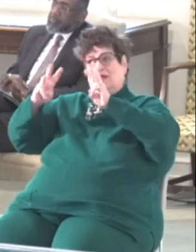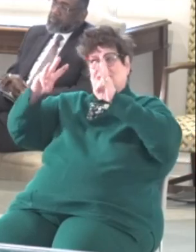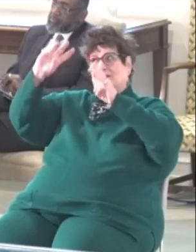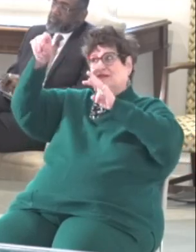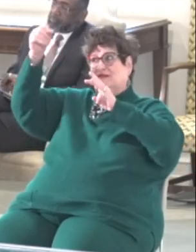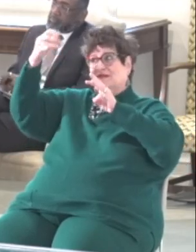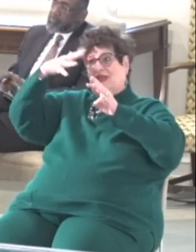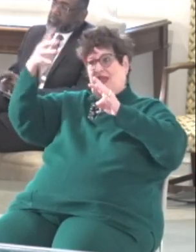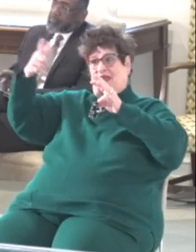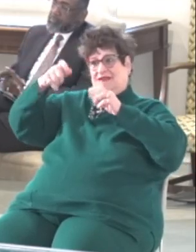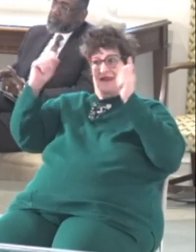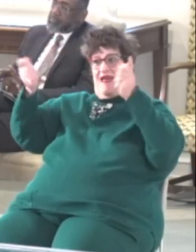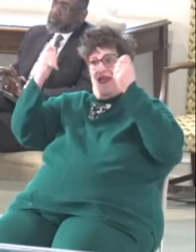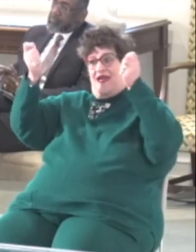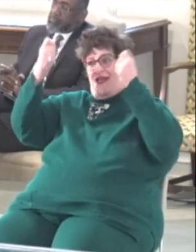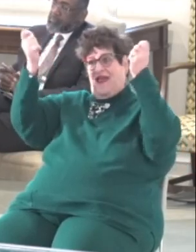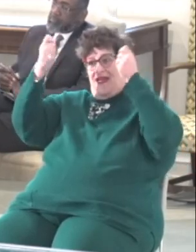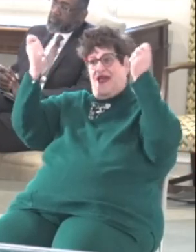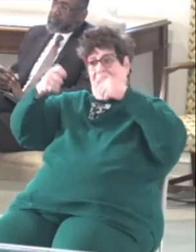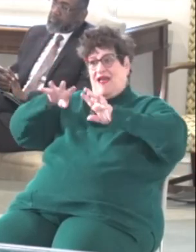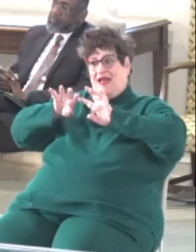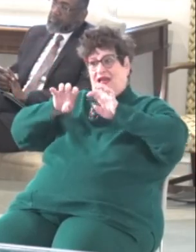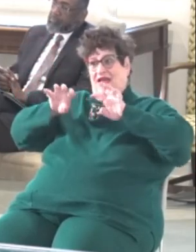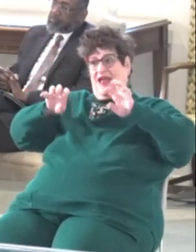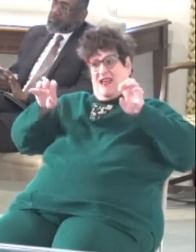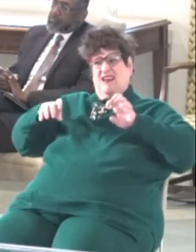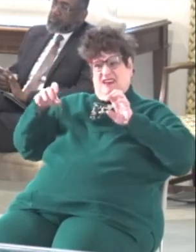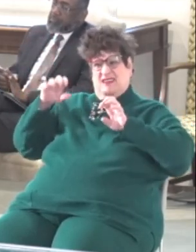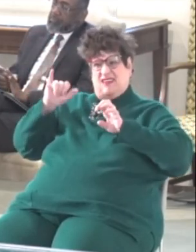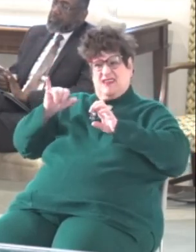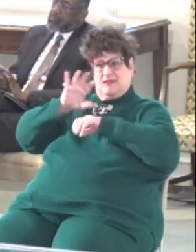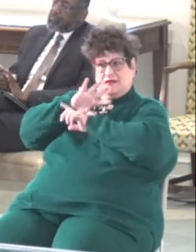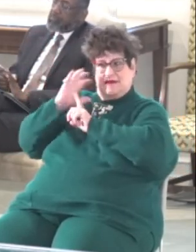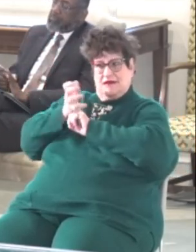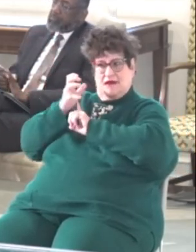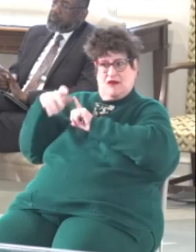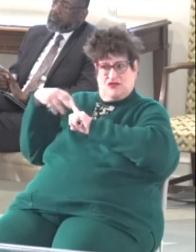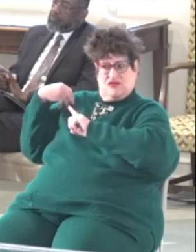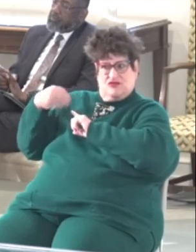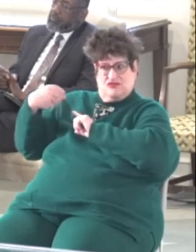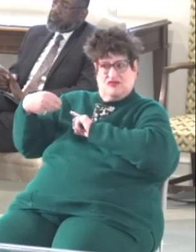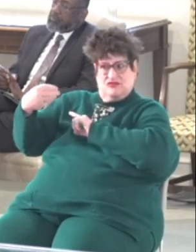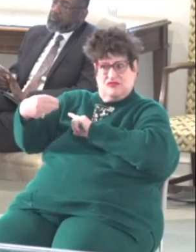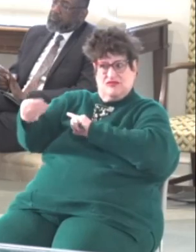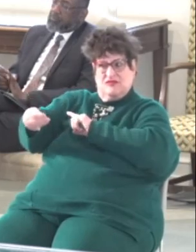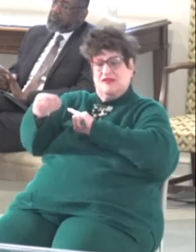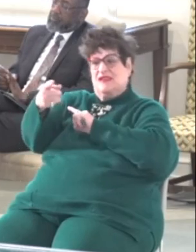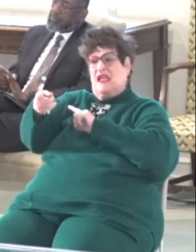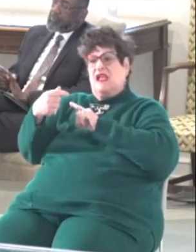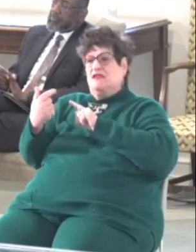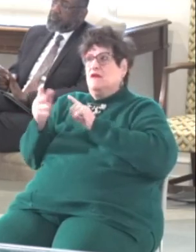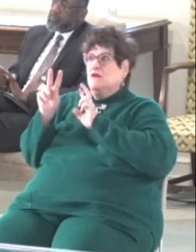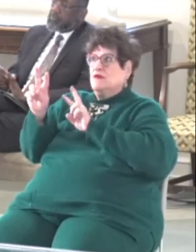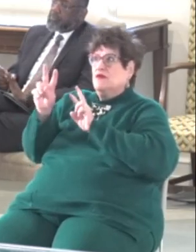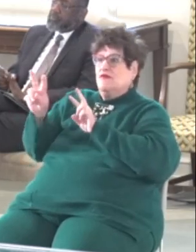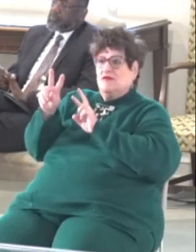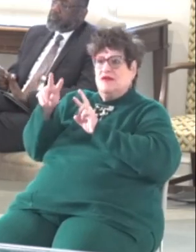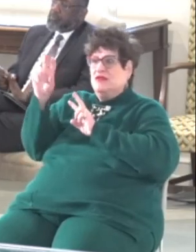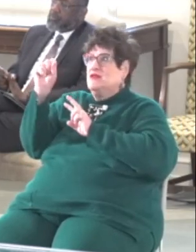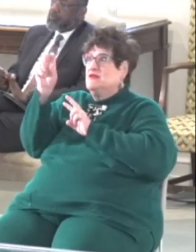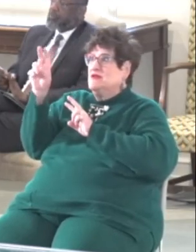role in these rites as they attempted to preserve, to coax the sun's strength to return.